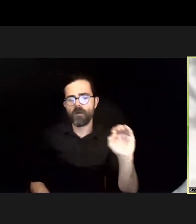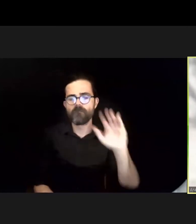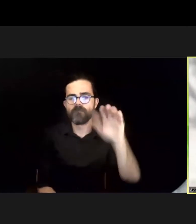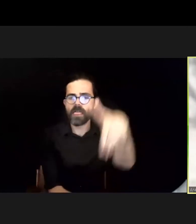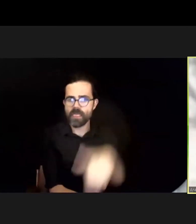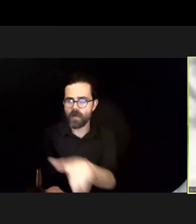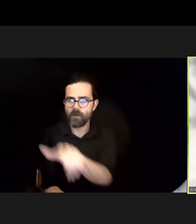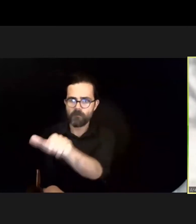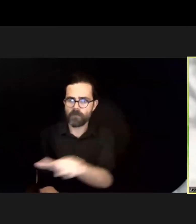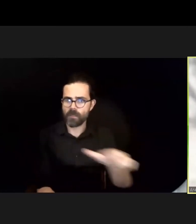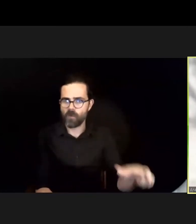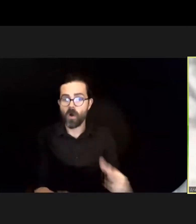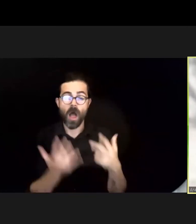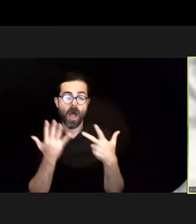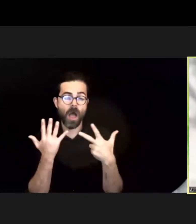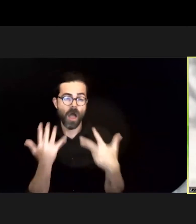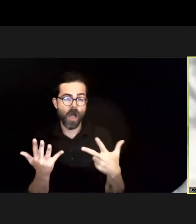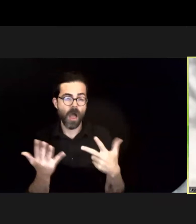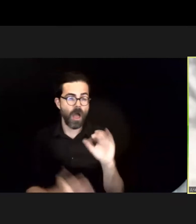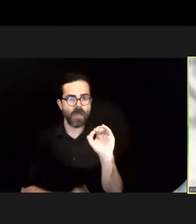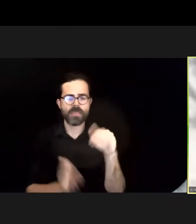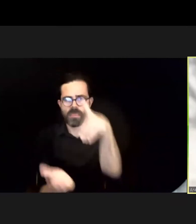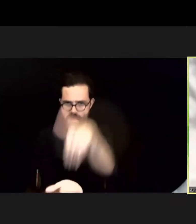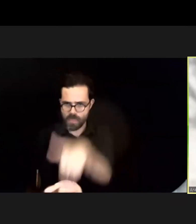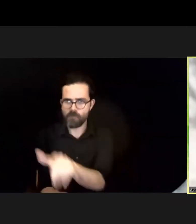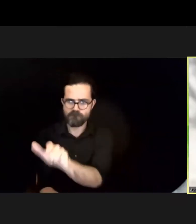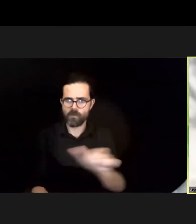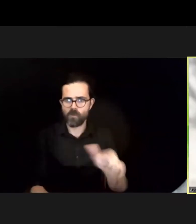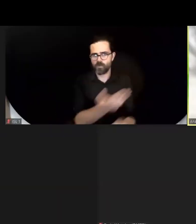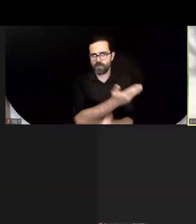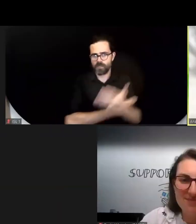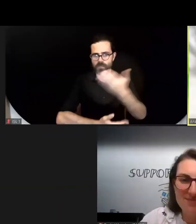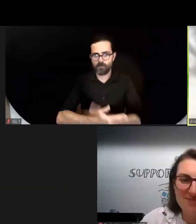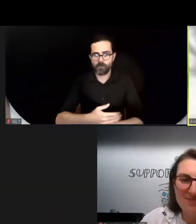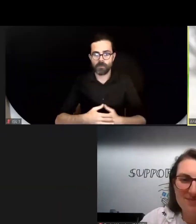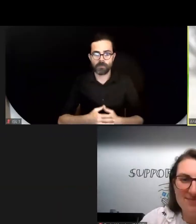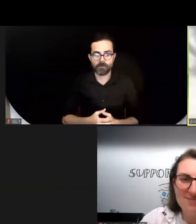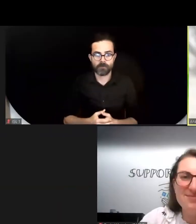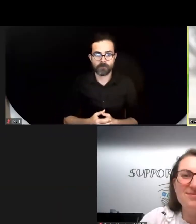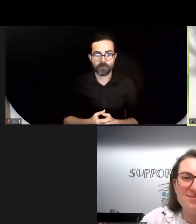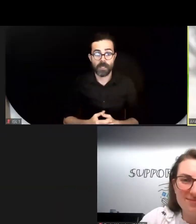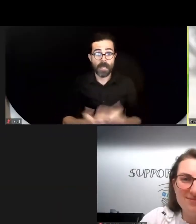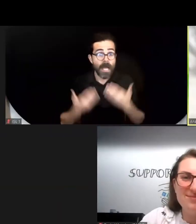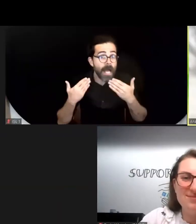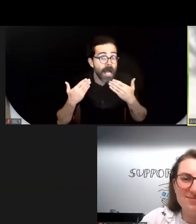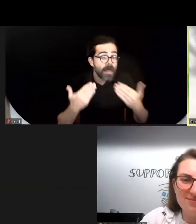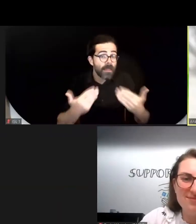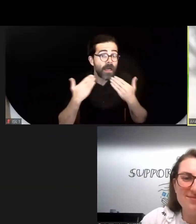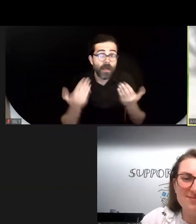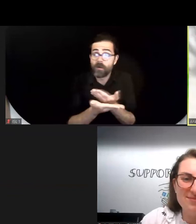I'm going to share the links on the chat, and yeah, thank you for all for this invitation, and I am able for any